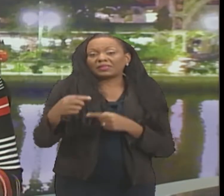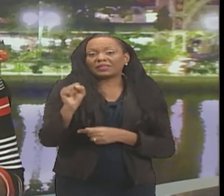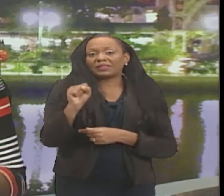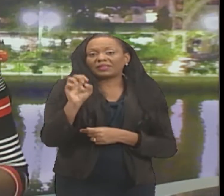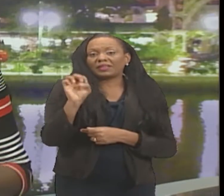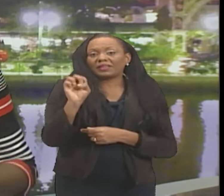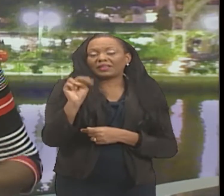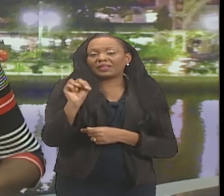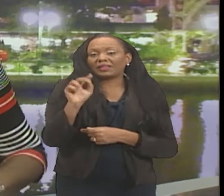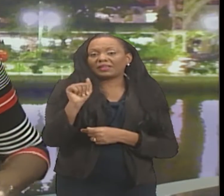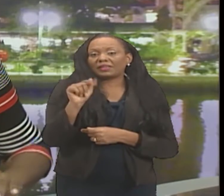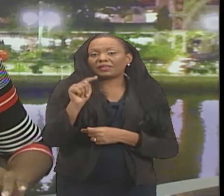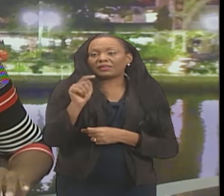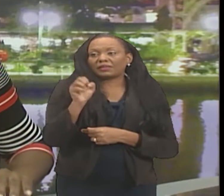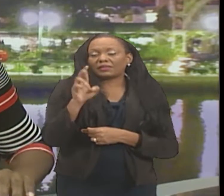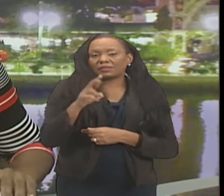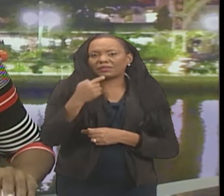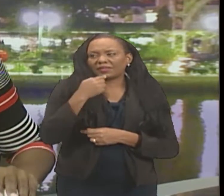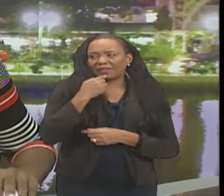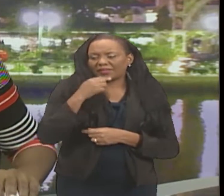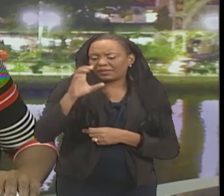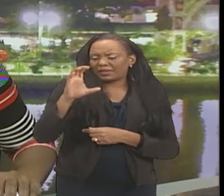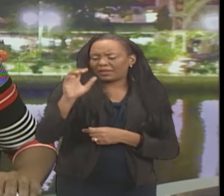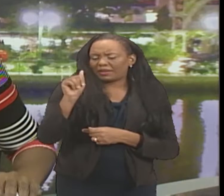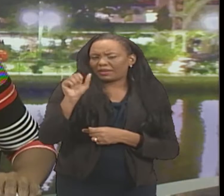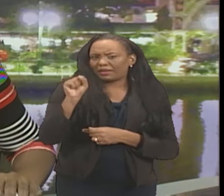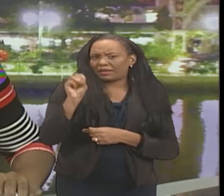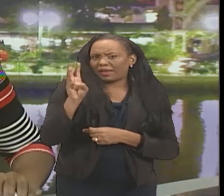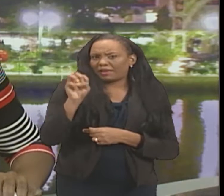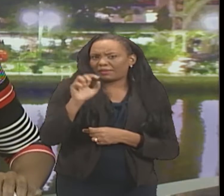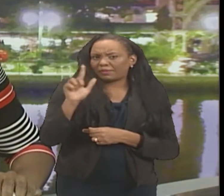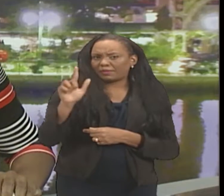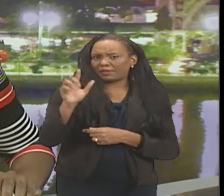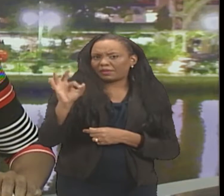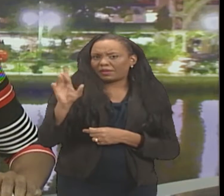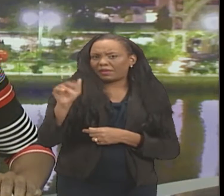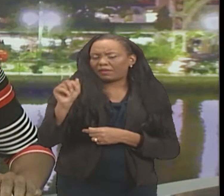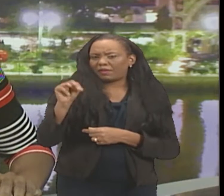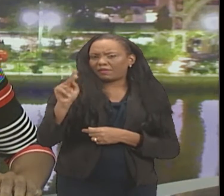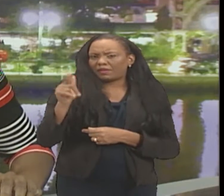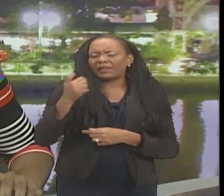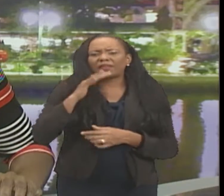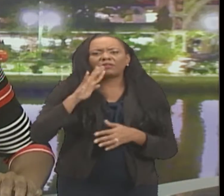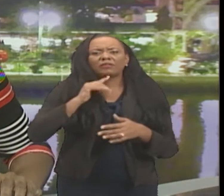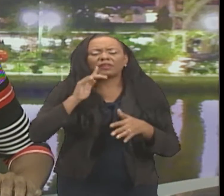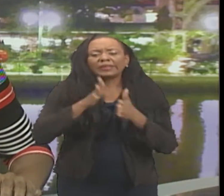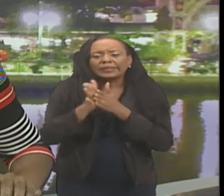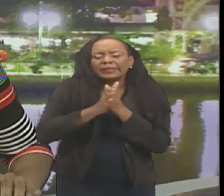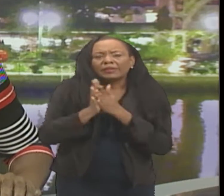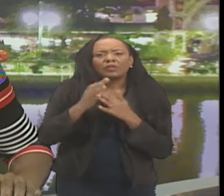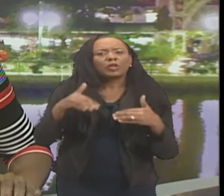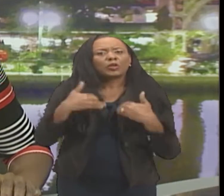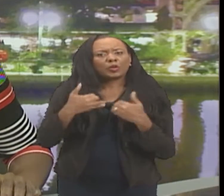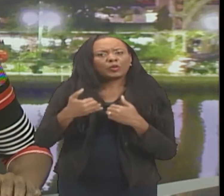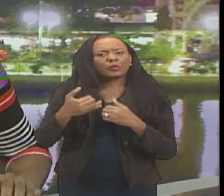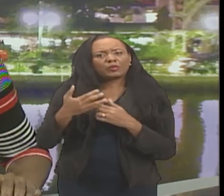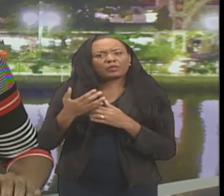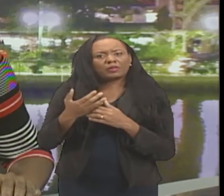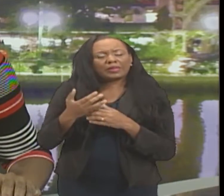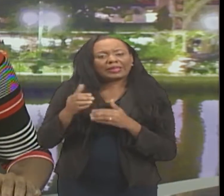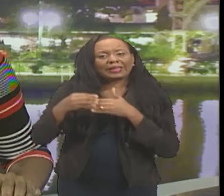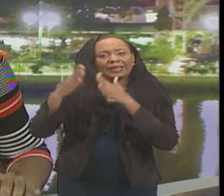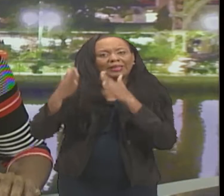Opposition Senator Caswell Franklin says he is looking forward to the impact a youthful bishop will have on the church and the